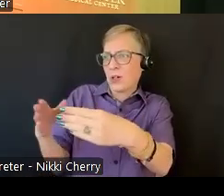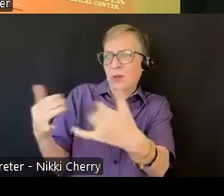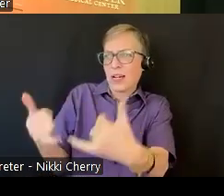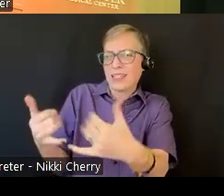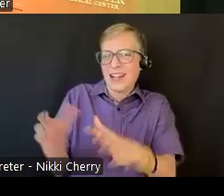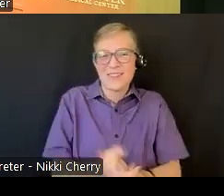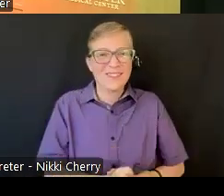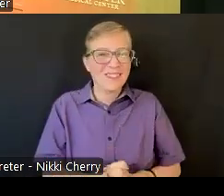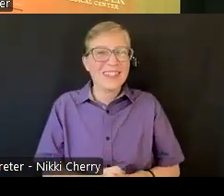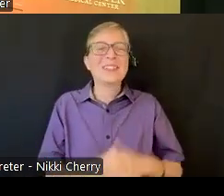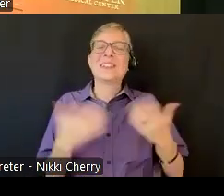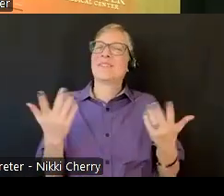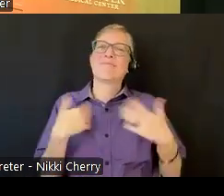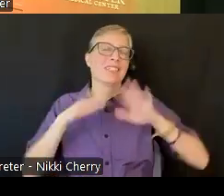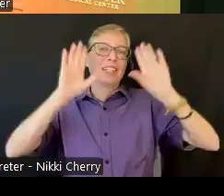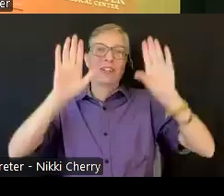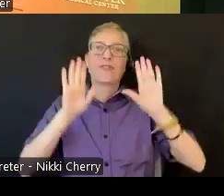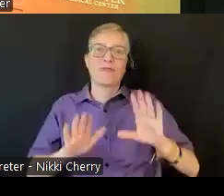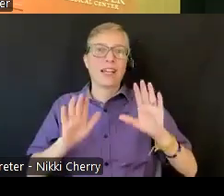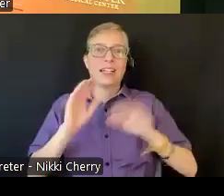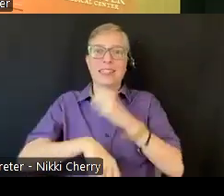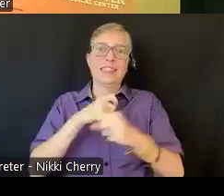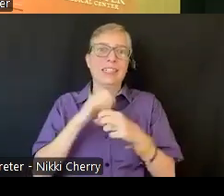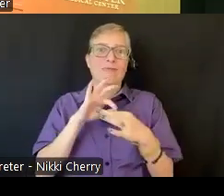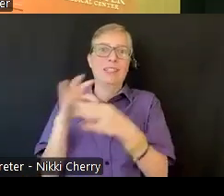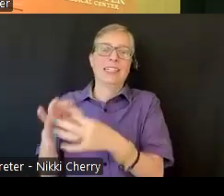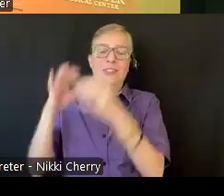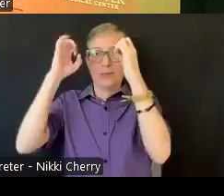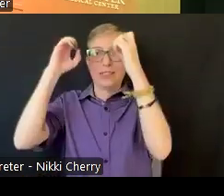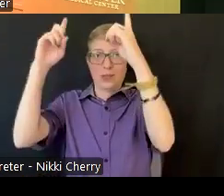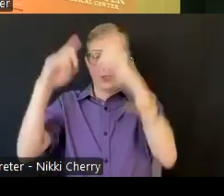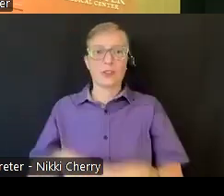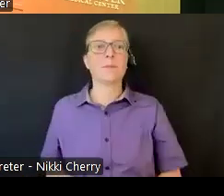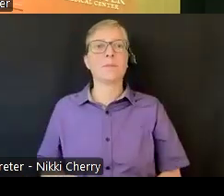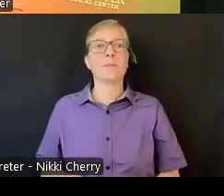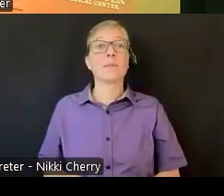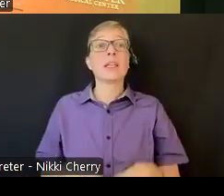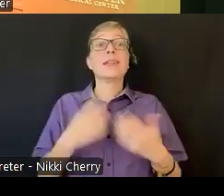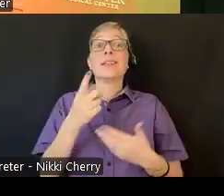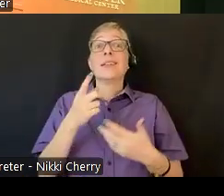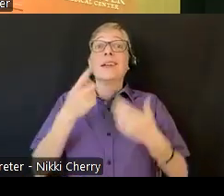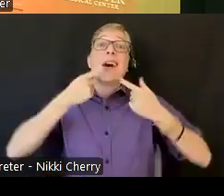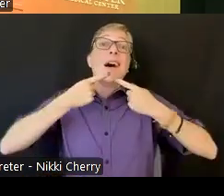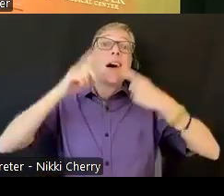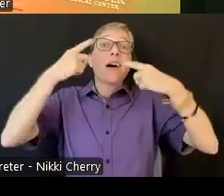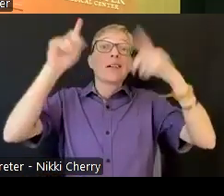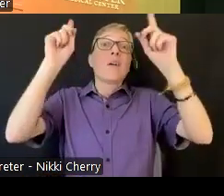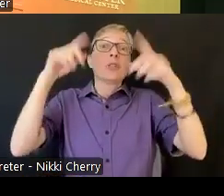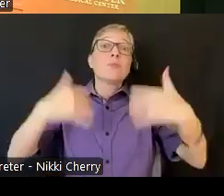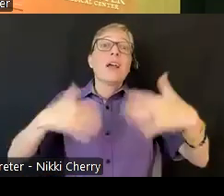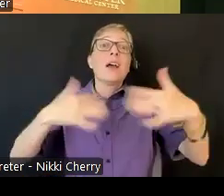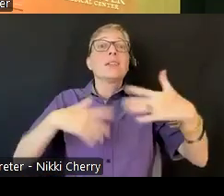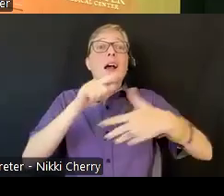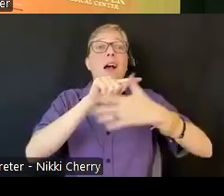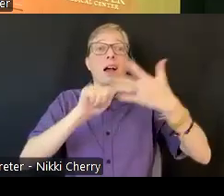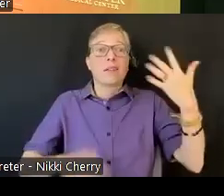great education year. And lots of accomplishment. ACGME site visit for the addiction psychiatry fellowship was